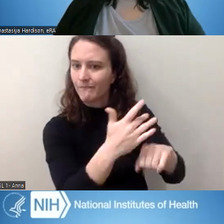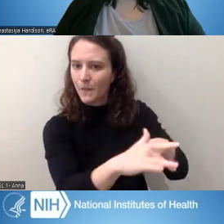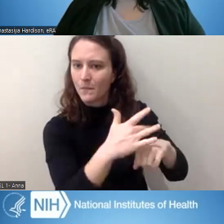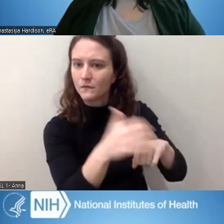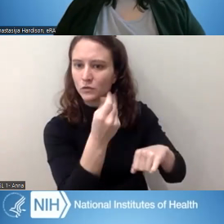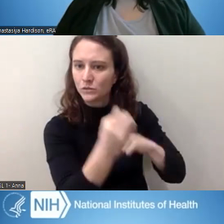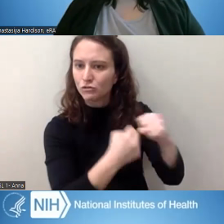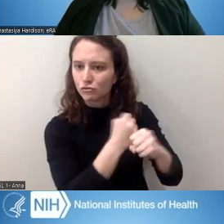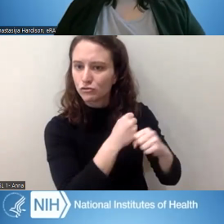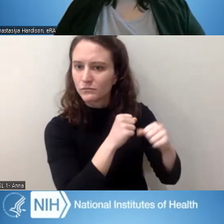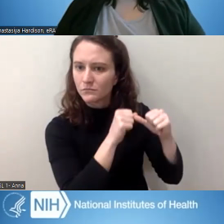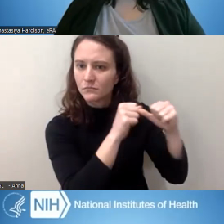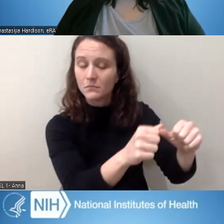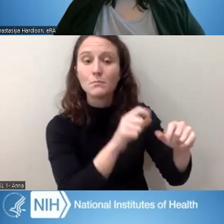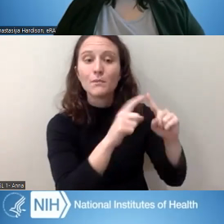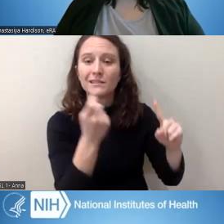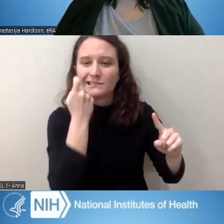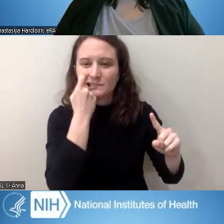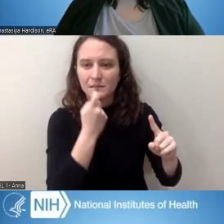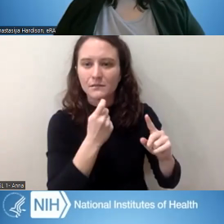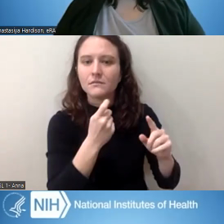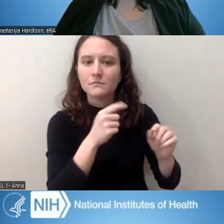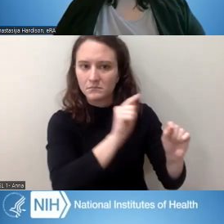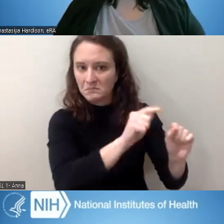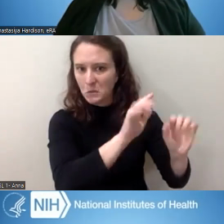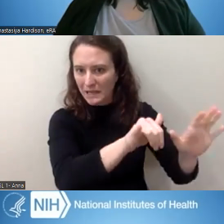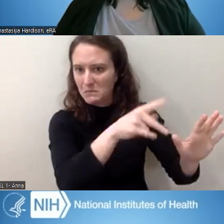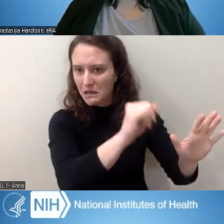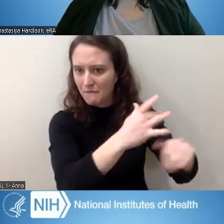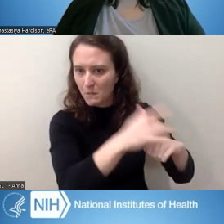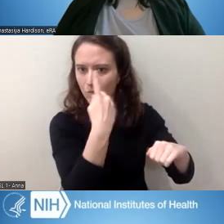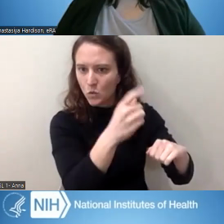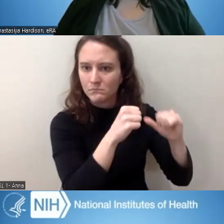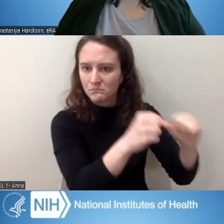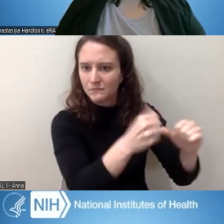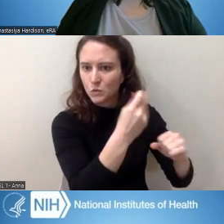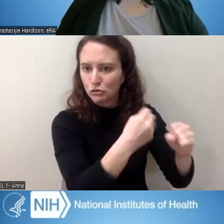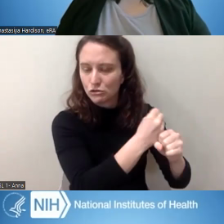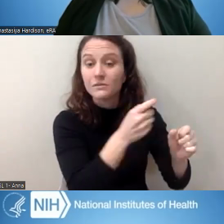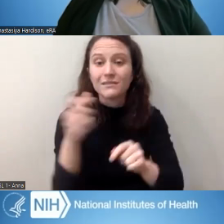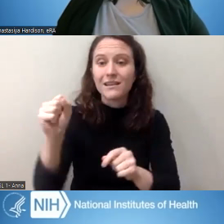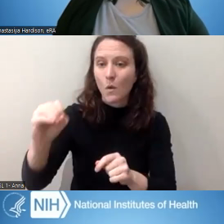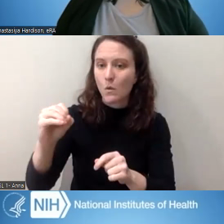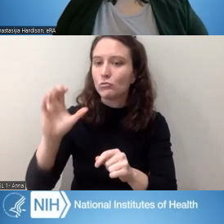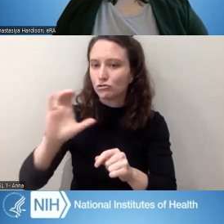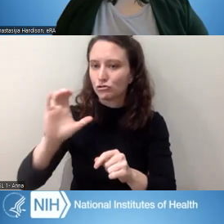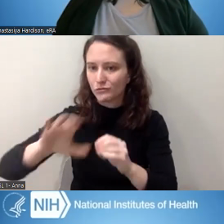the upgrade to the signing official search. What you'll find here is we have